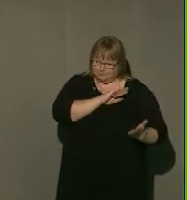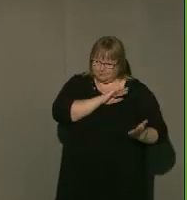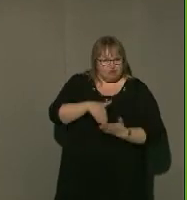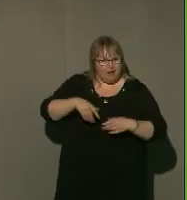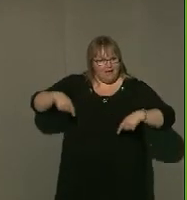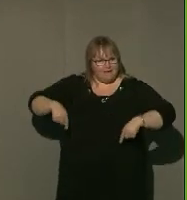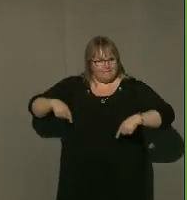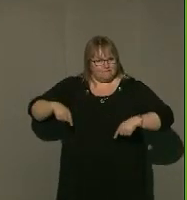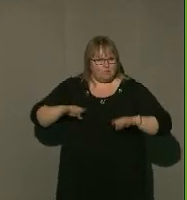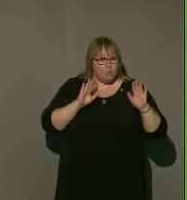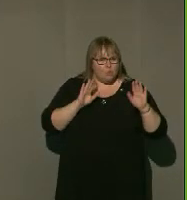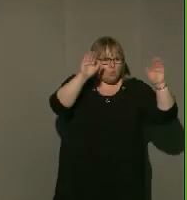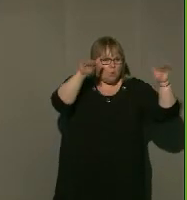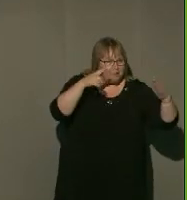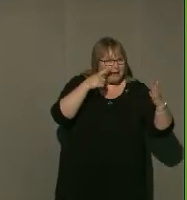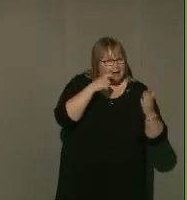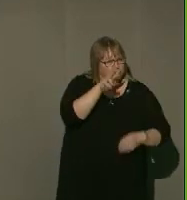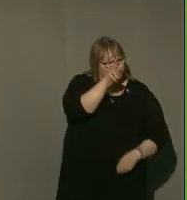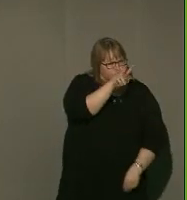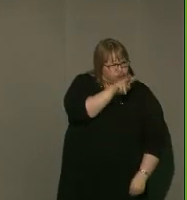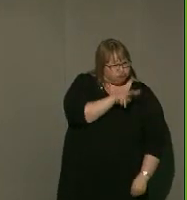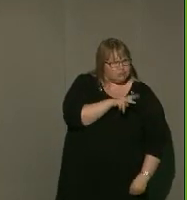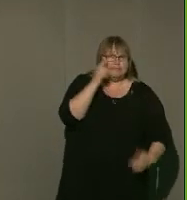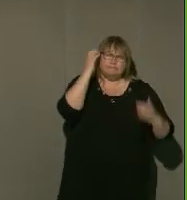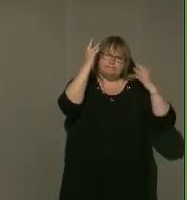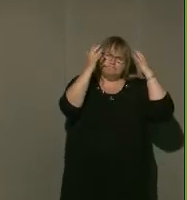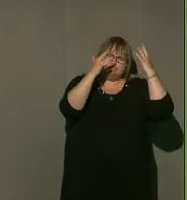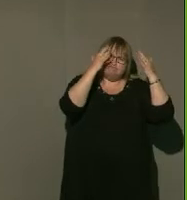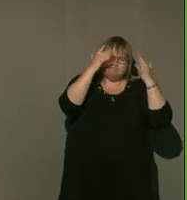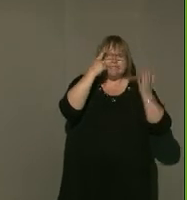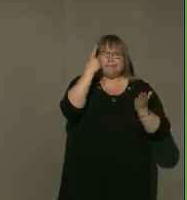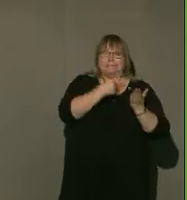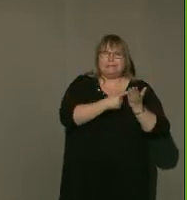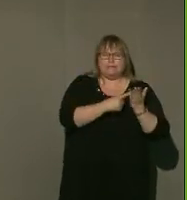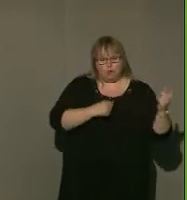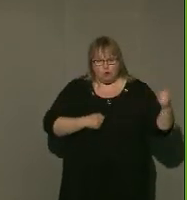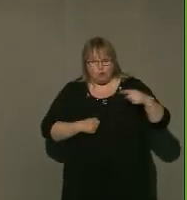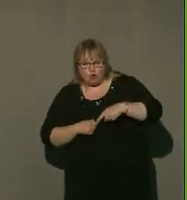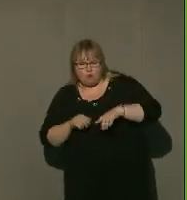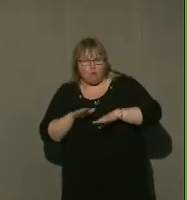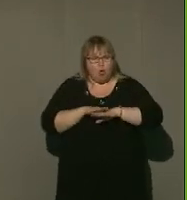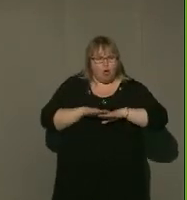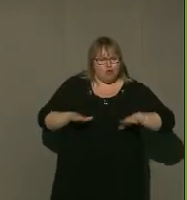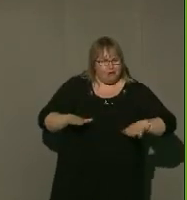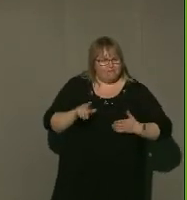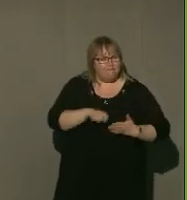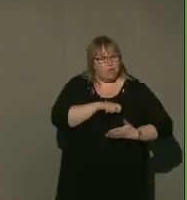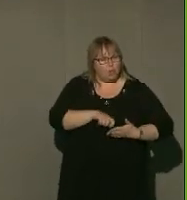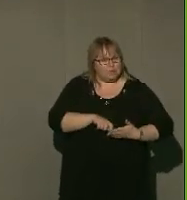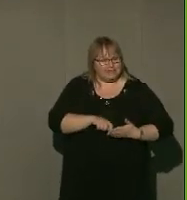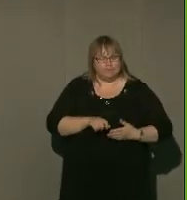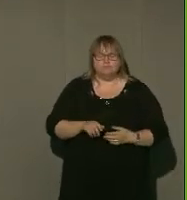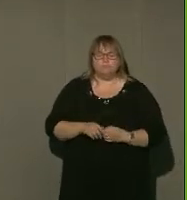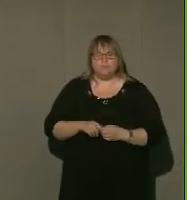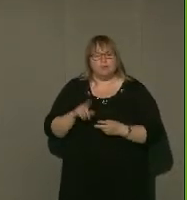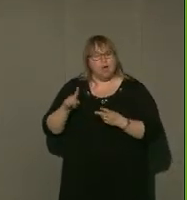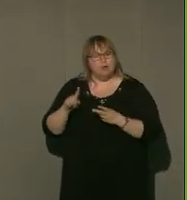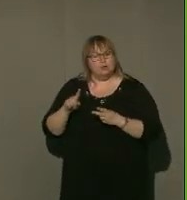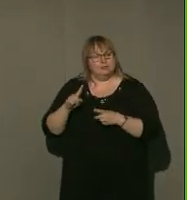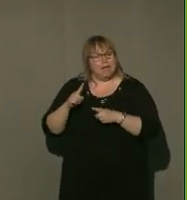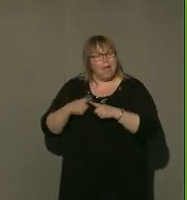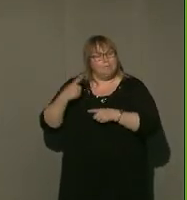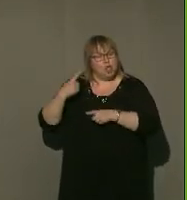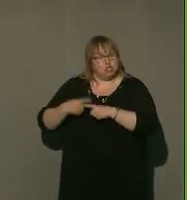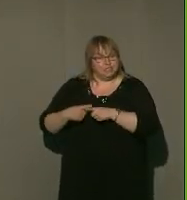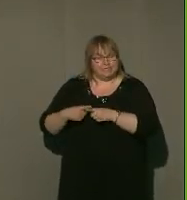to read them and to think about them and to then potentially decide to come to conference to vote on it. Emergency motions, the clue's in the name, it's